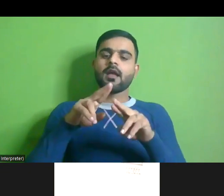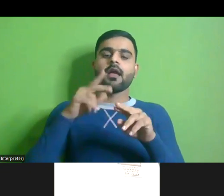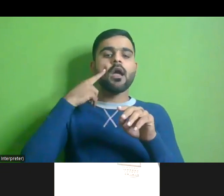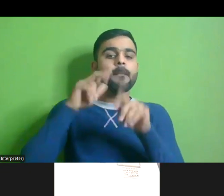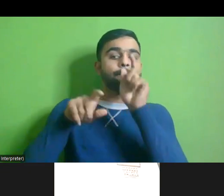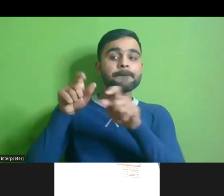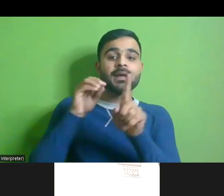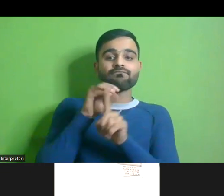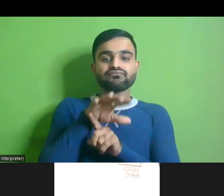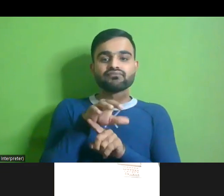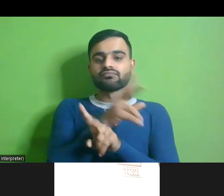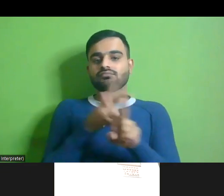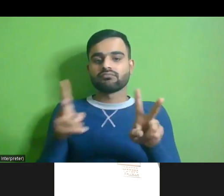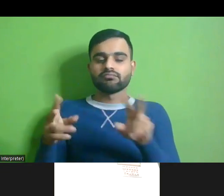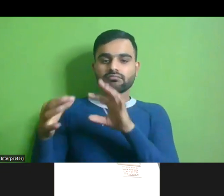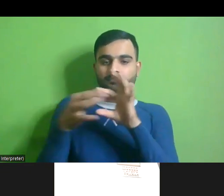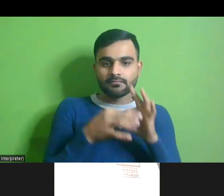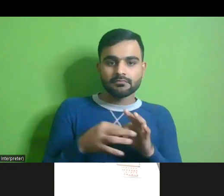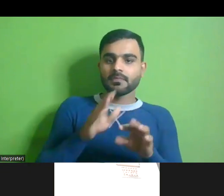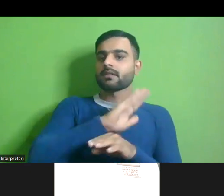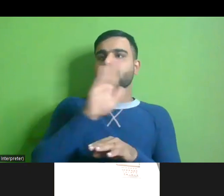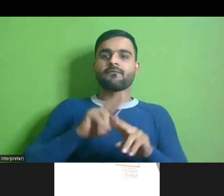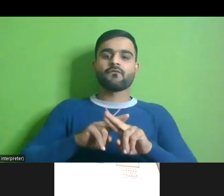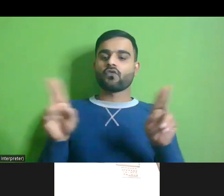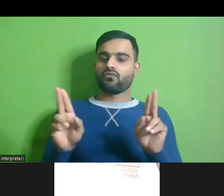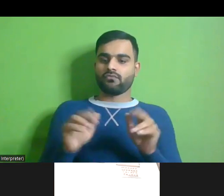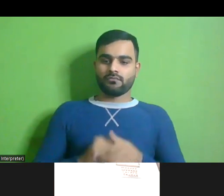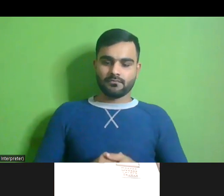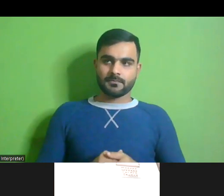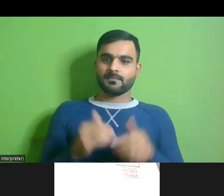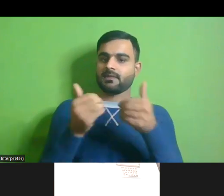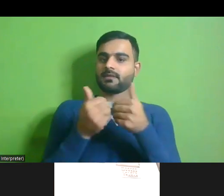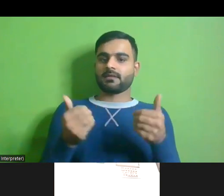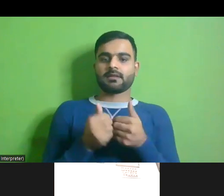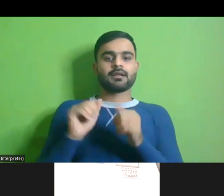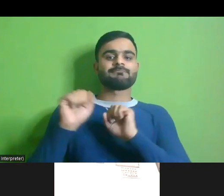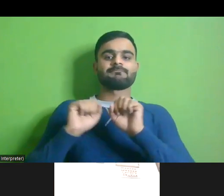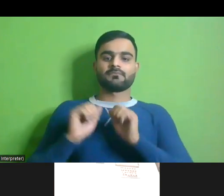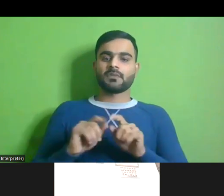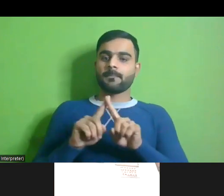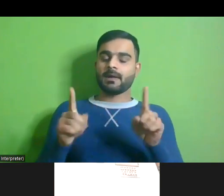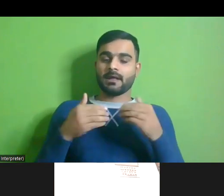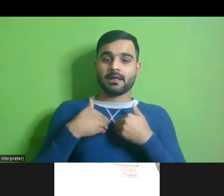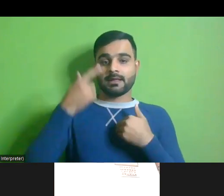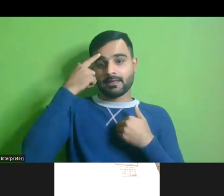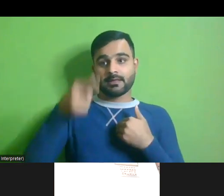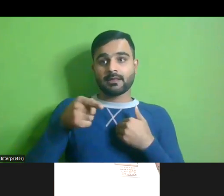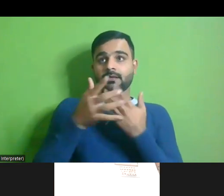of capital. Of course, they can never be completely separate from them, but I think